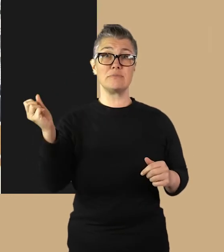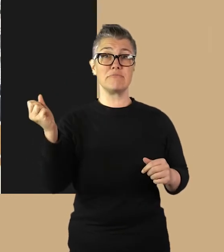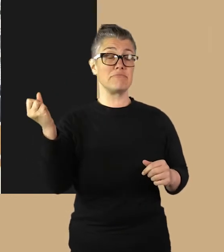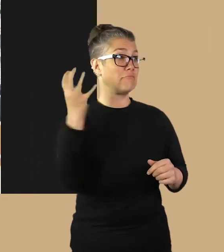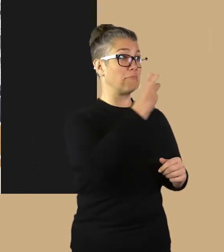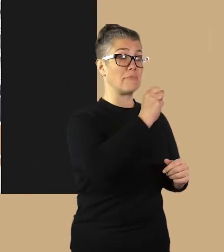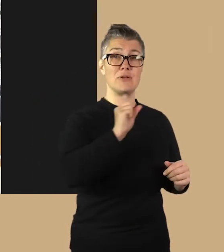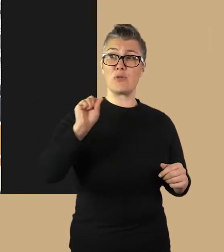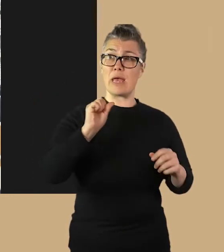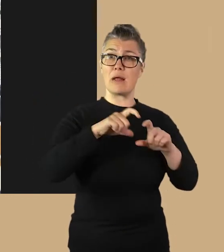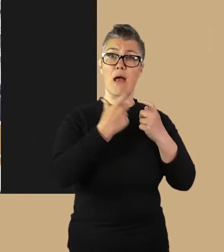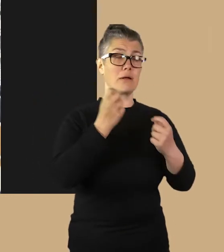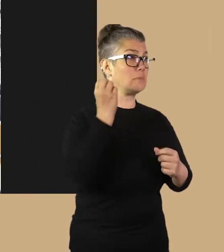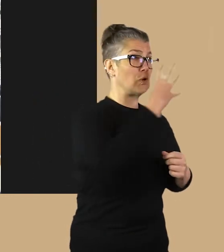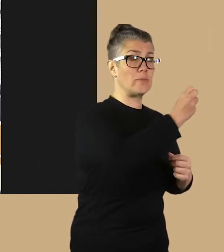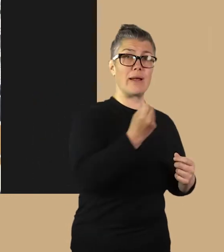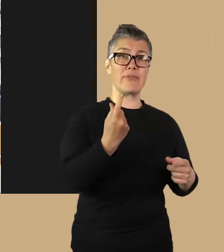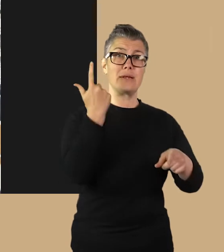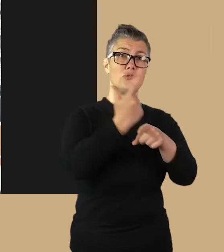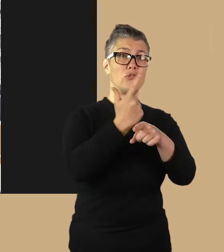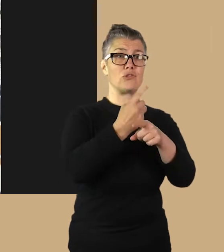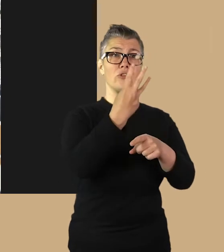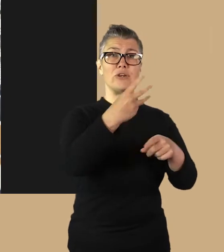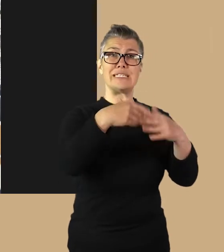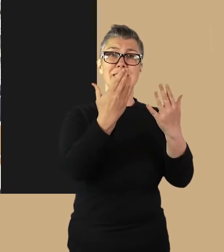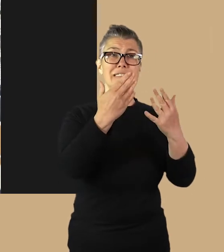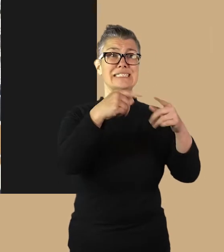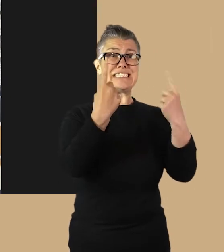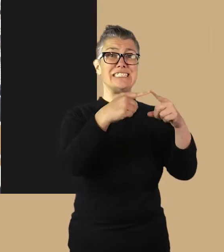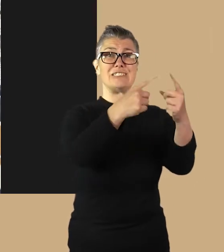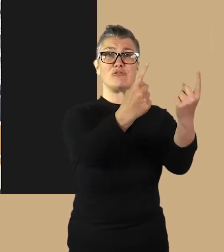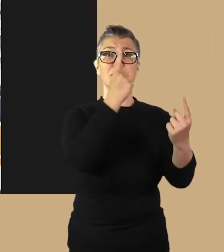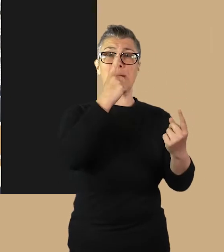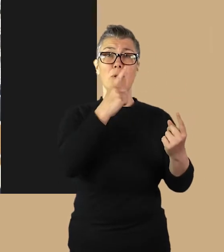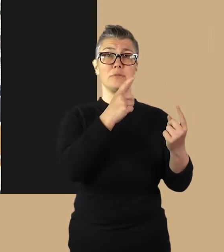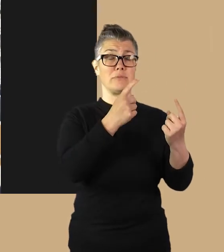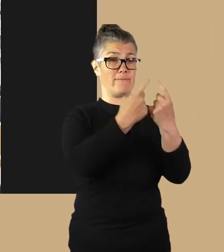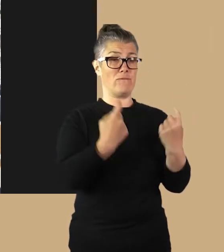because they need to go to their class, which is in the same building, and then speak to about